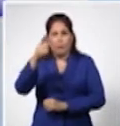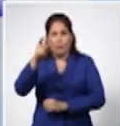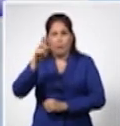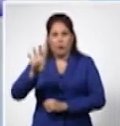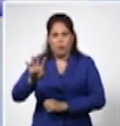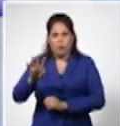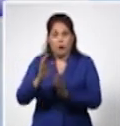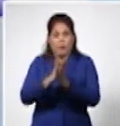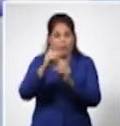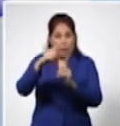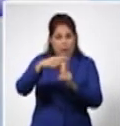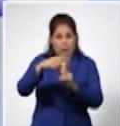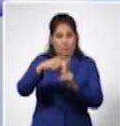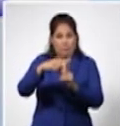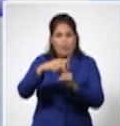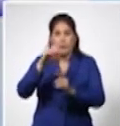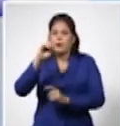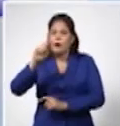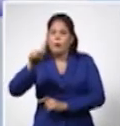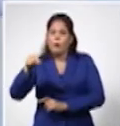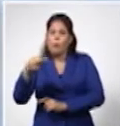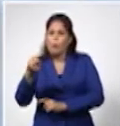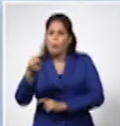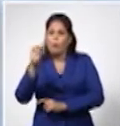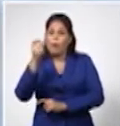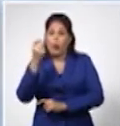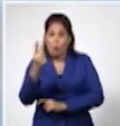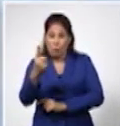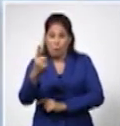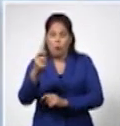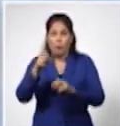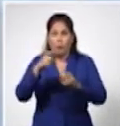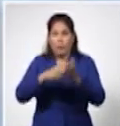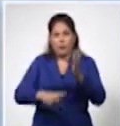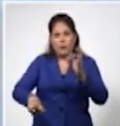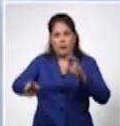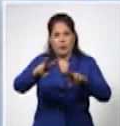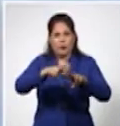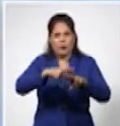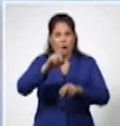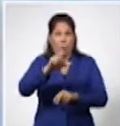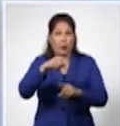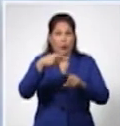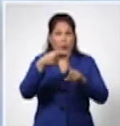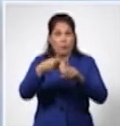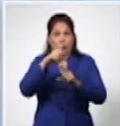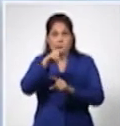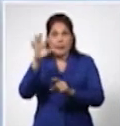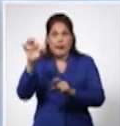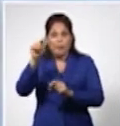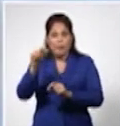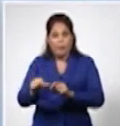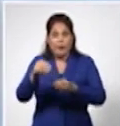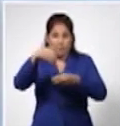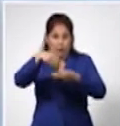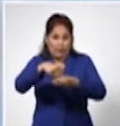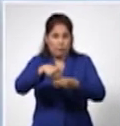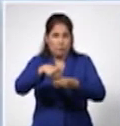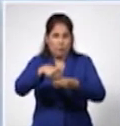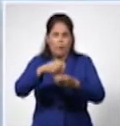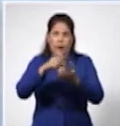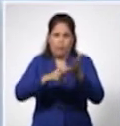0.37, Pinar del Rio with 0.17, and Matanzas and Holguín now join the